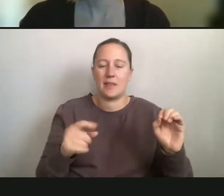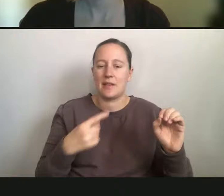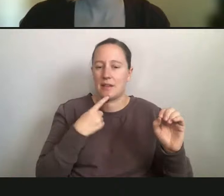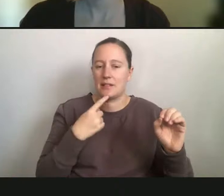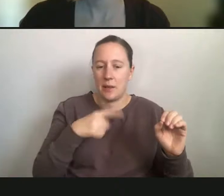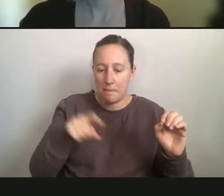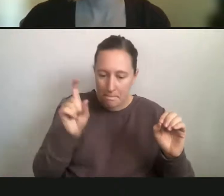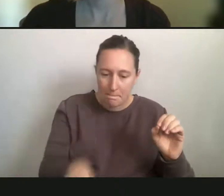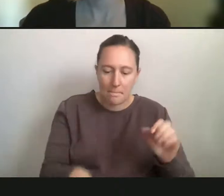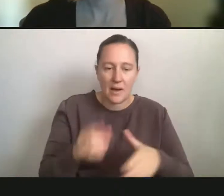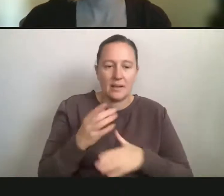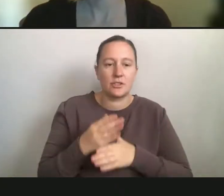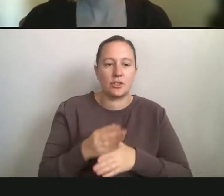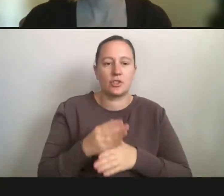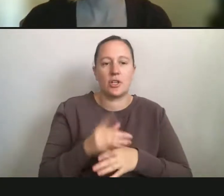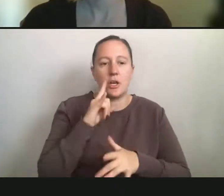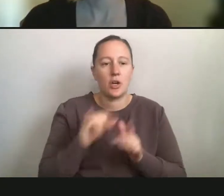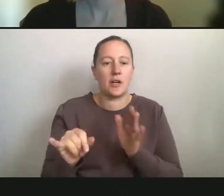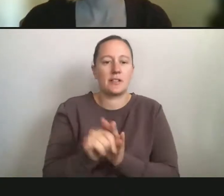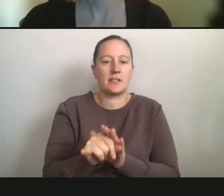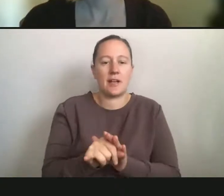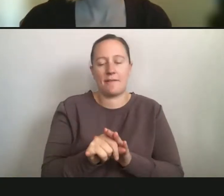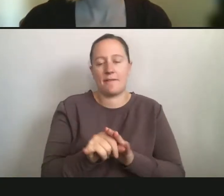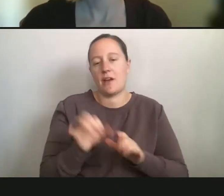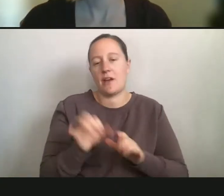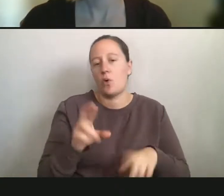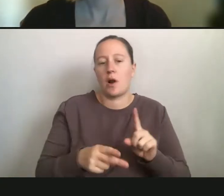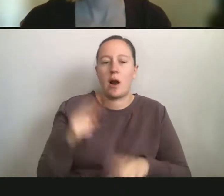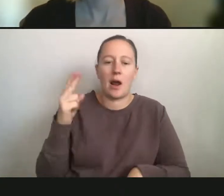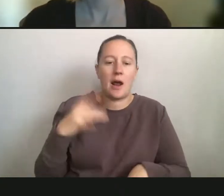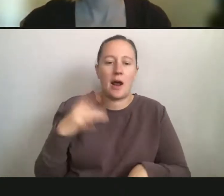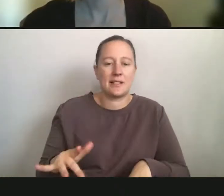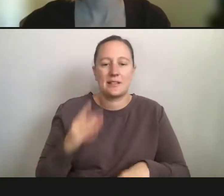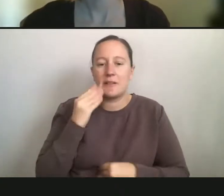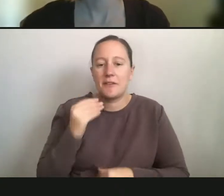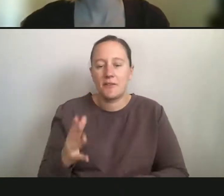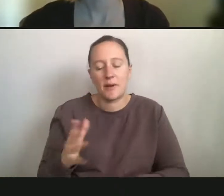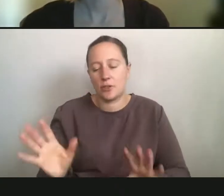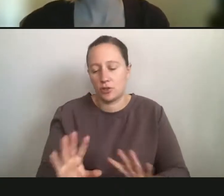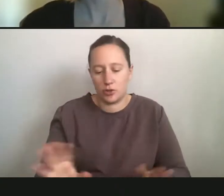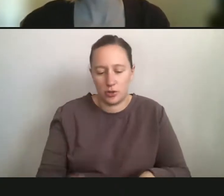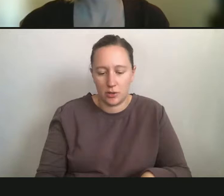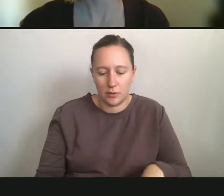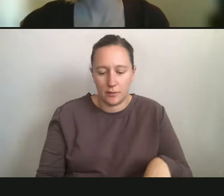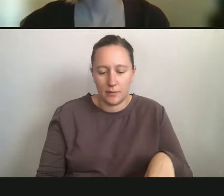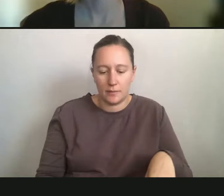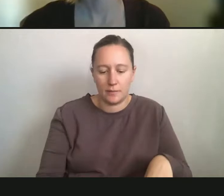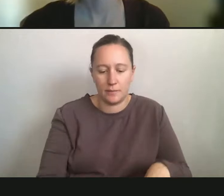you must share identifiable or highly sensitive information about research participants.